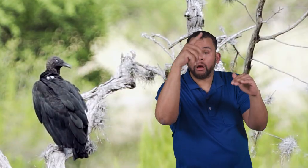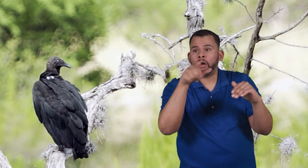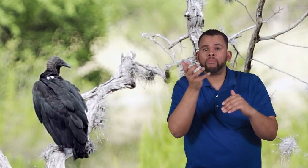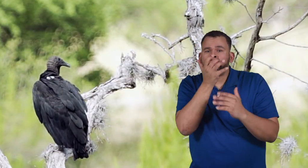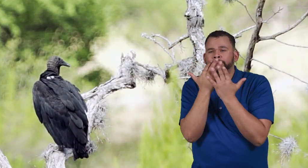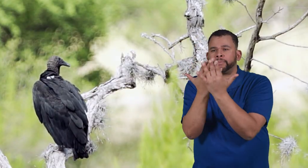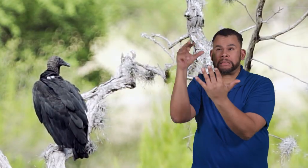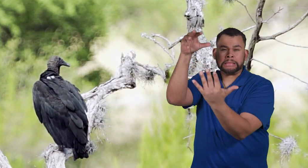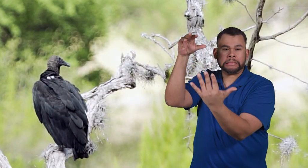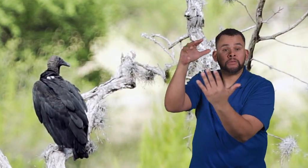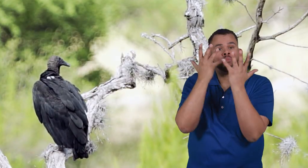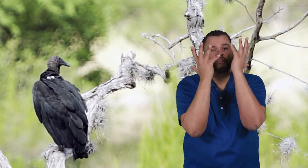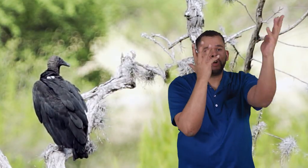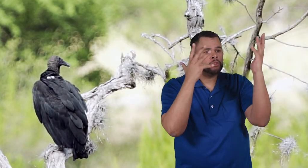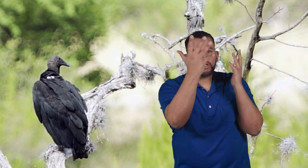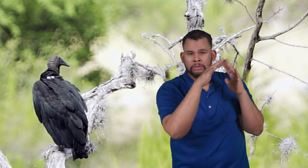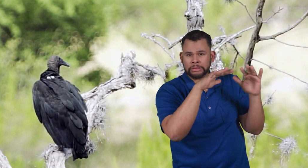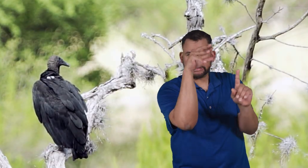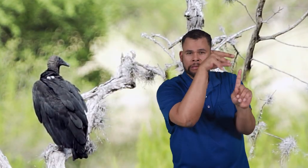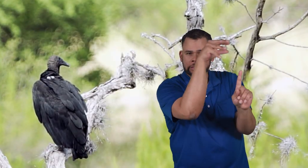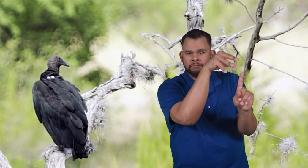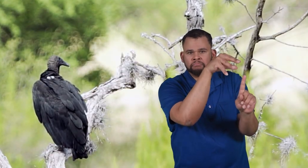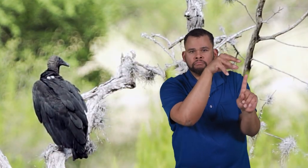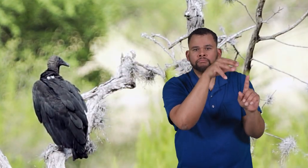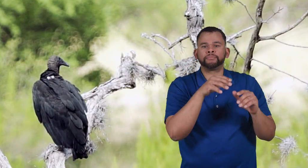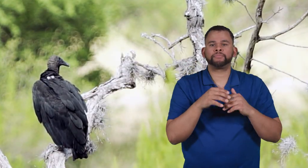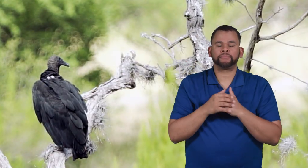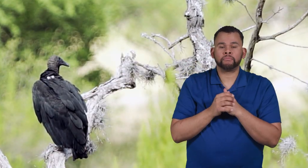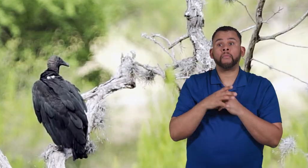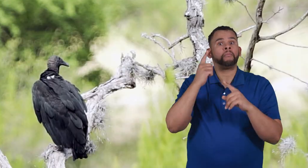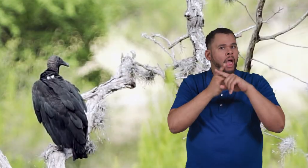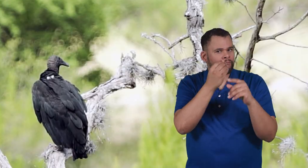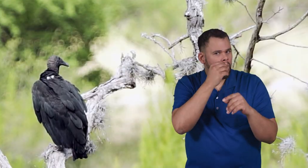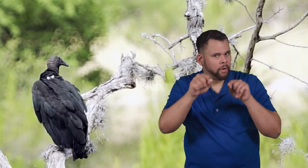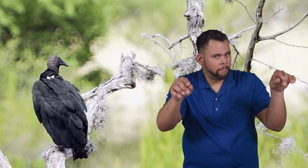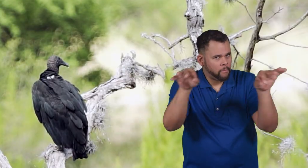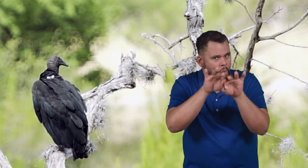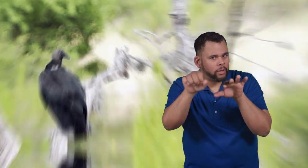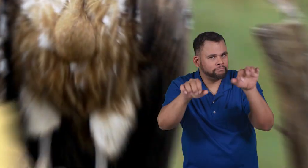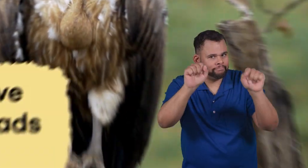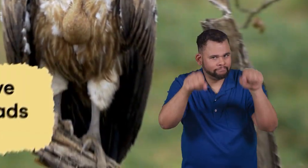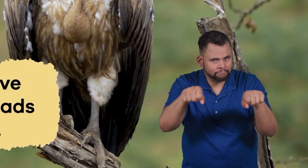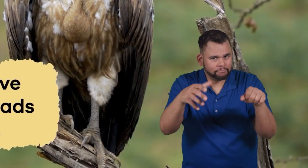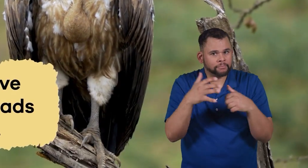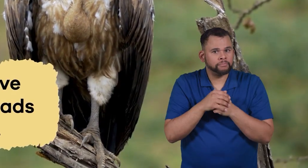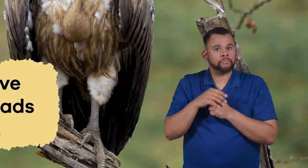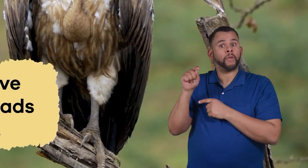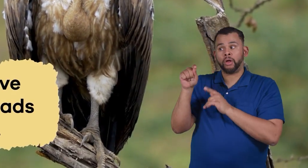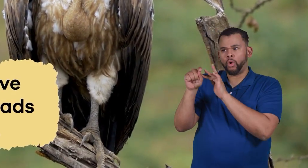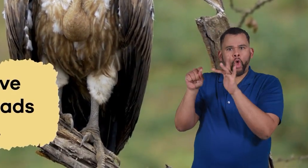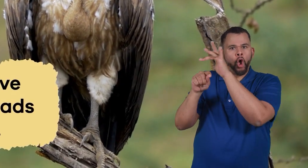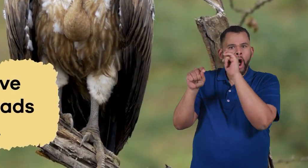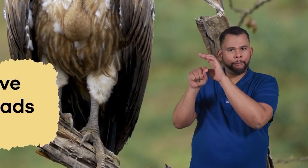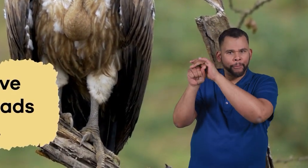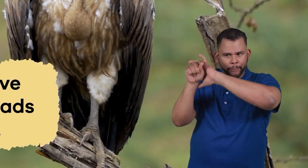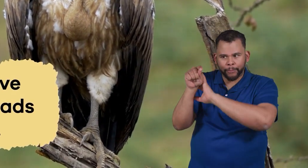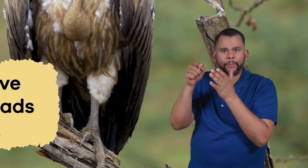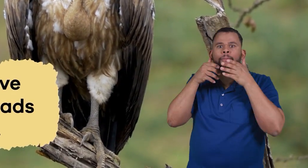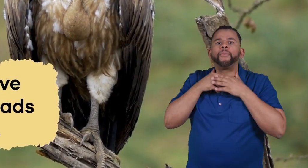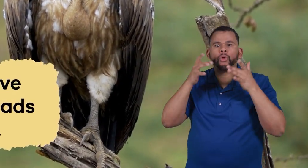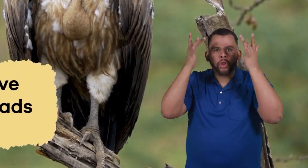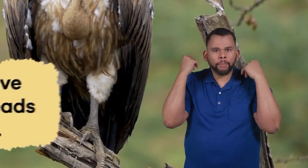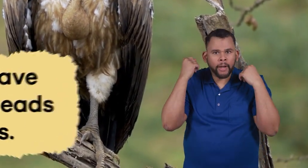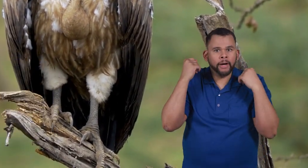deserts, grasslands, and forests, with plenty of food to find. They also have featherless heads